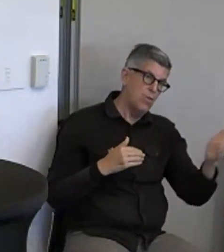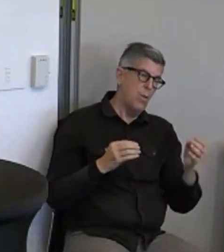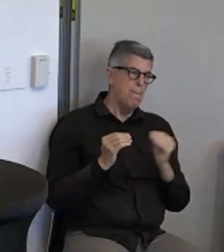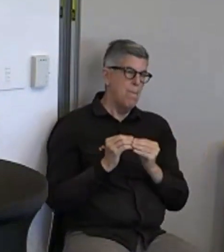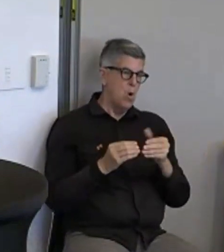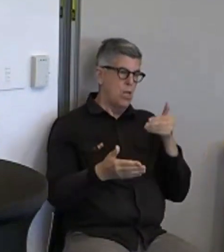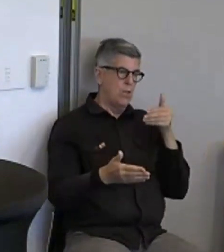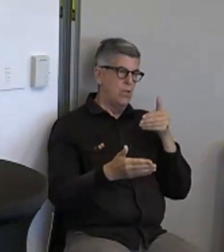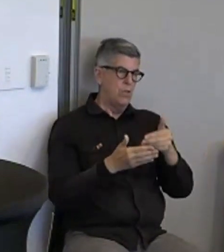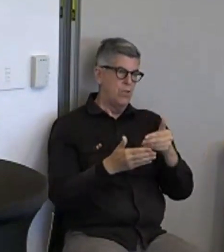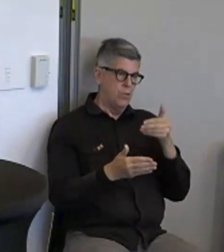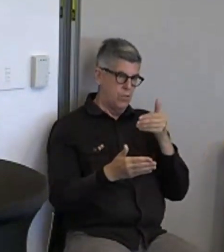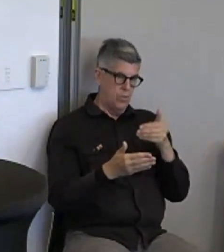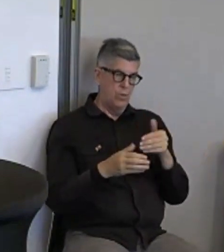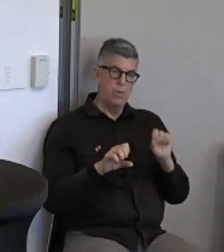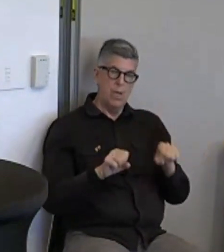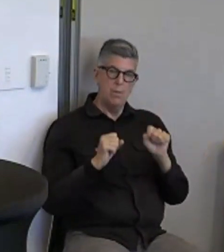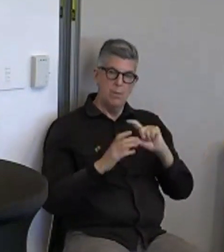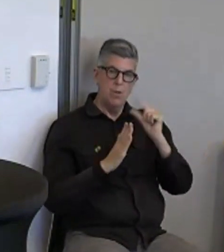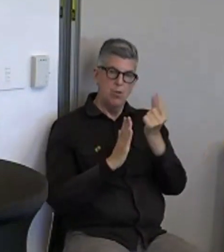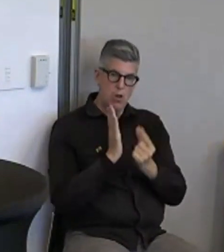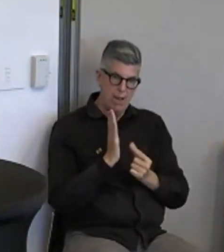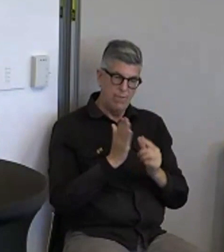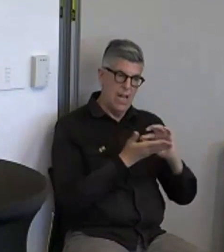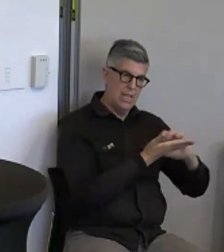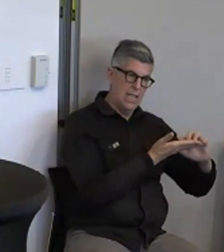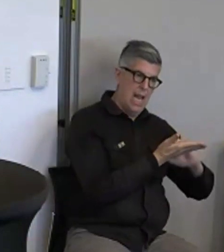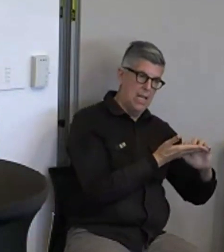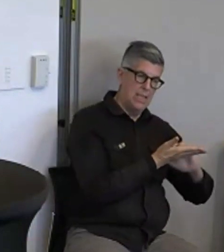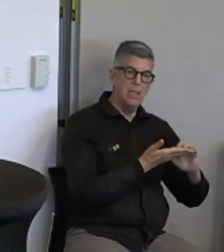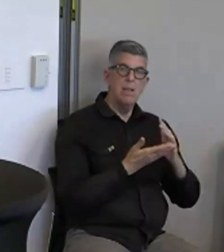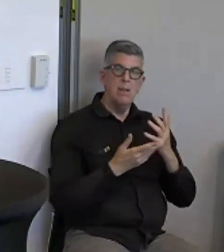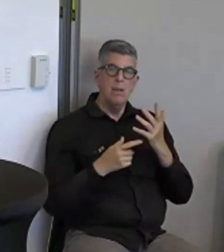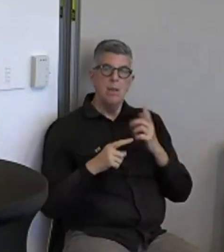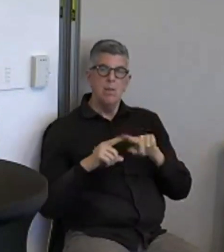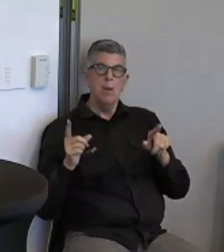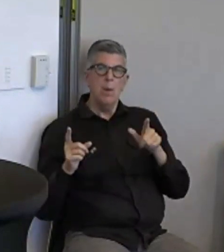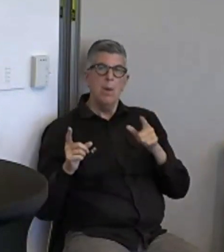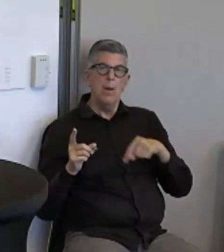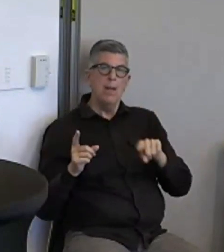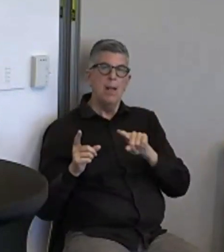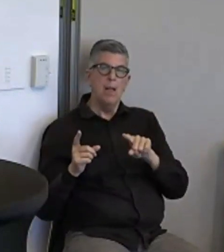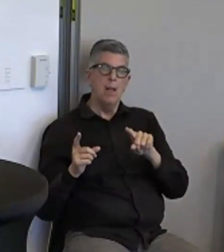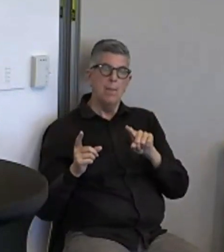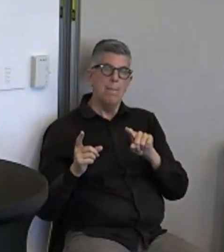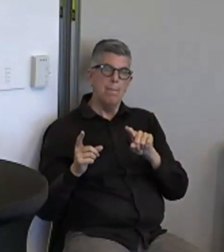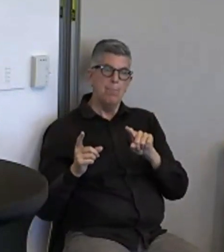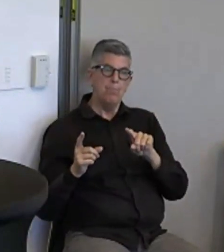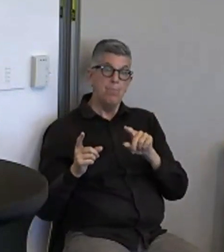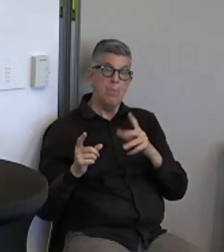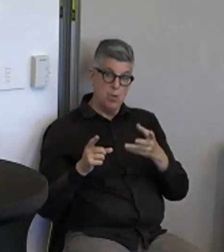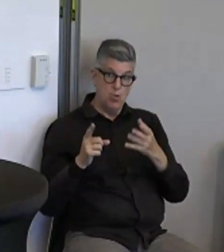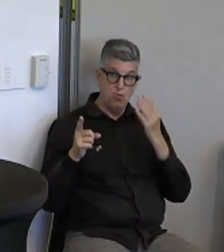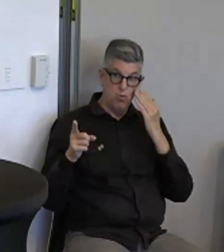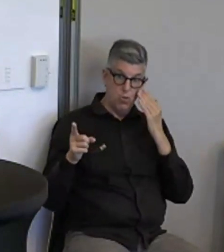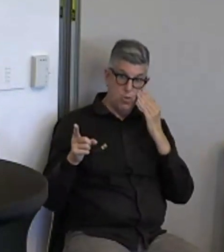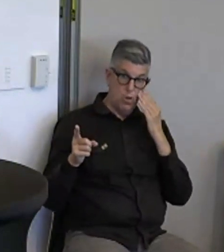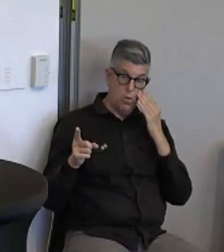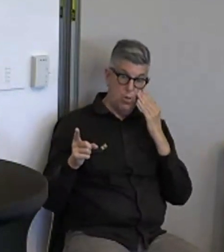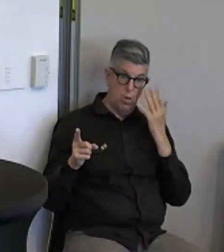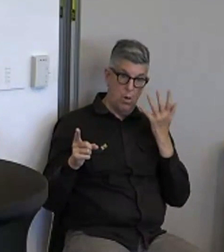capable tactile graphics. But what I can leave you with about it is knowing what you know about